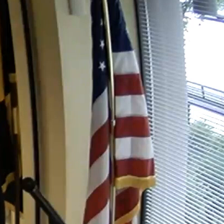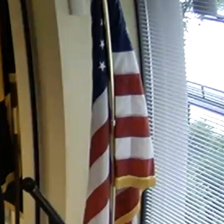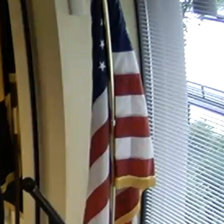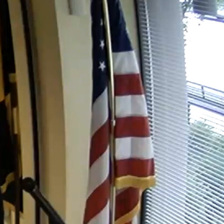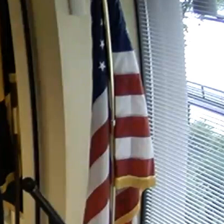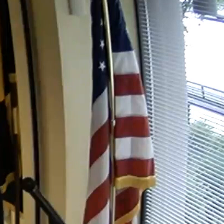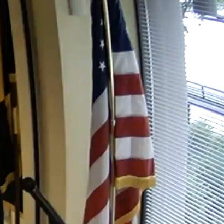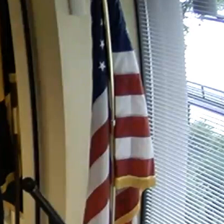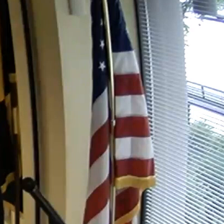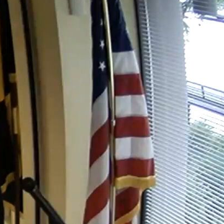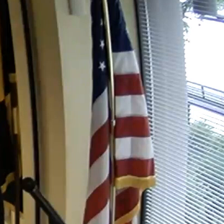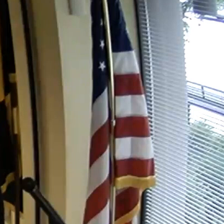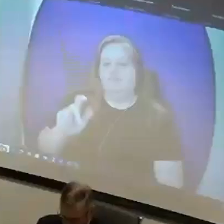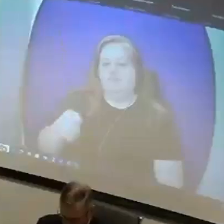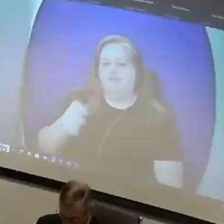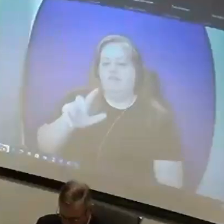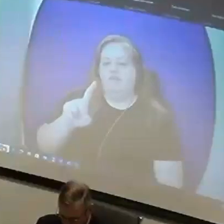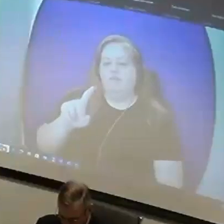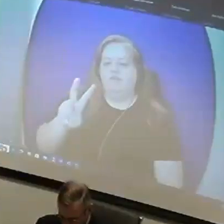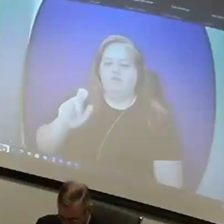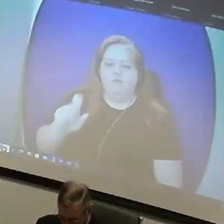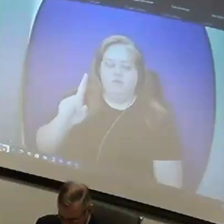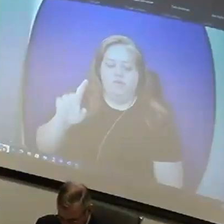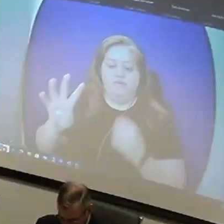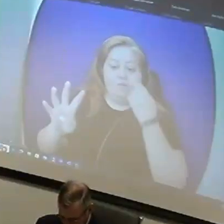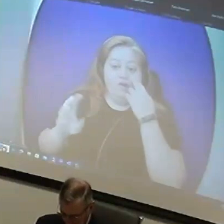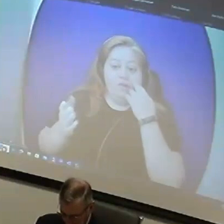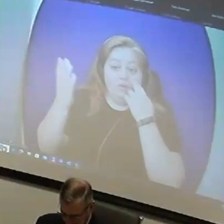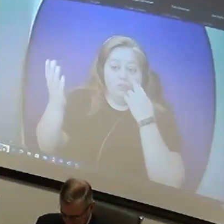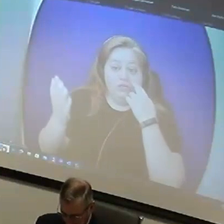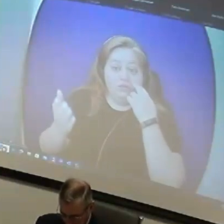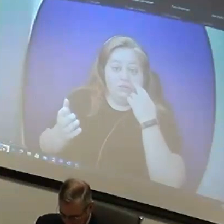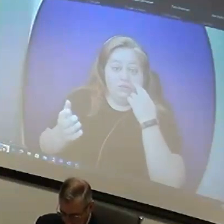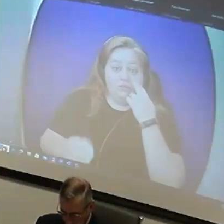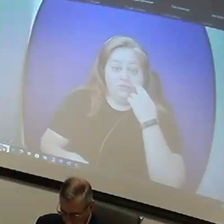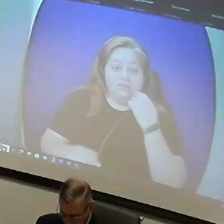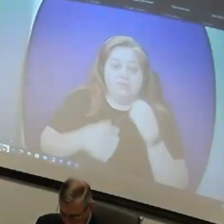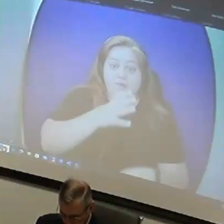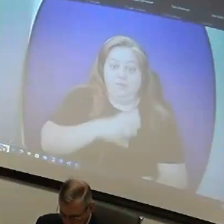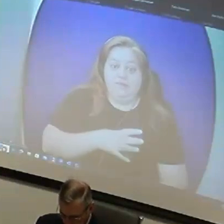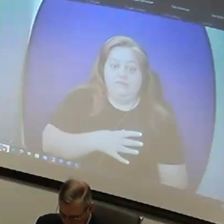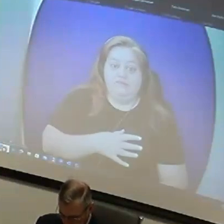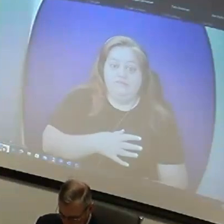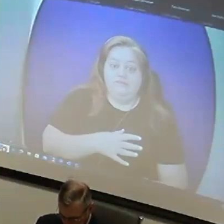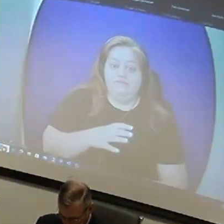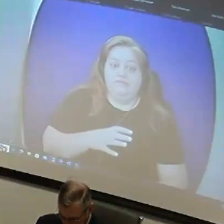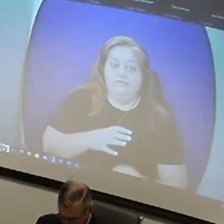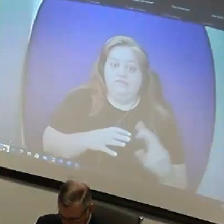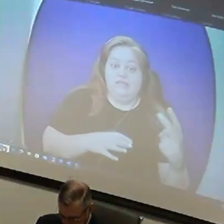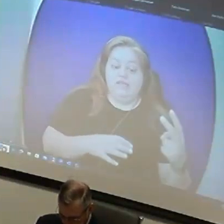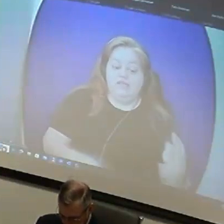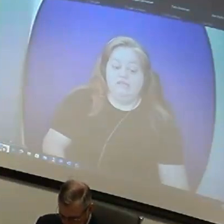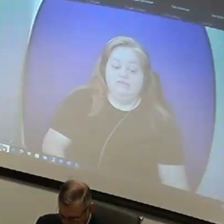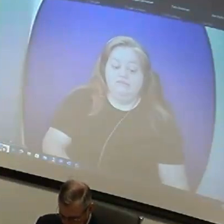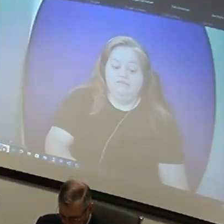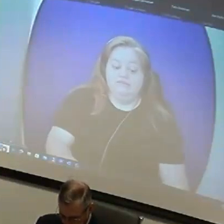$1,033,312.14. Thank you. May I have a motion? So moved. BJ, is there a second? Second.